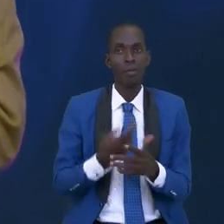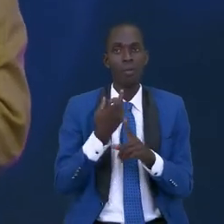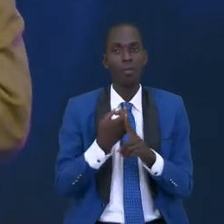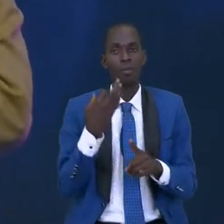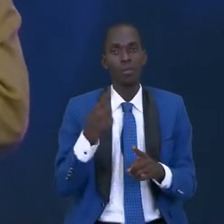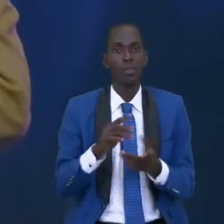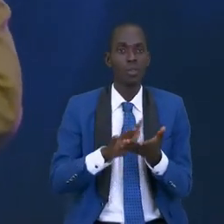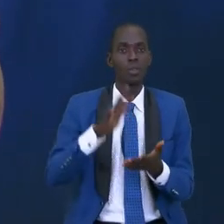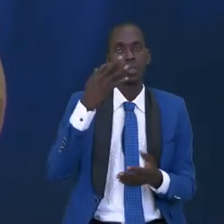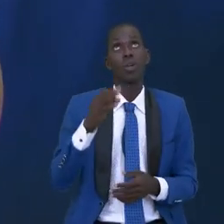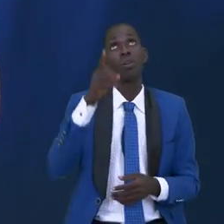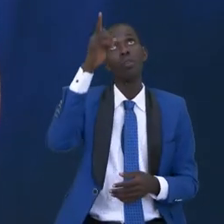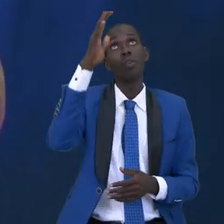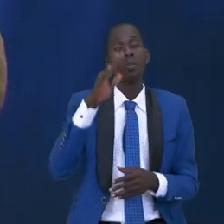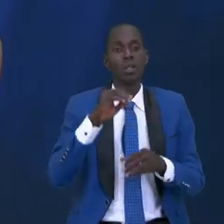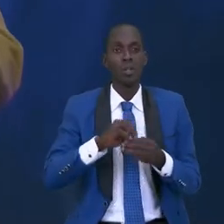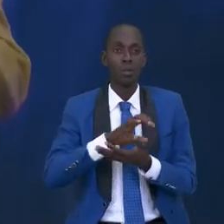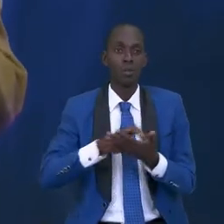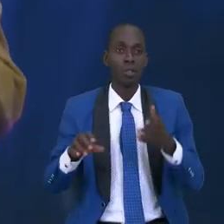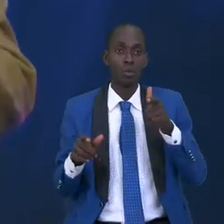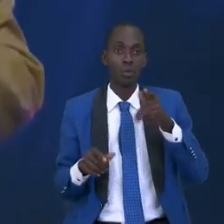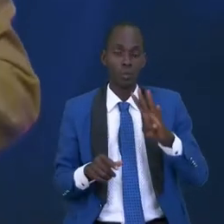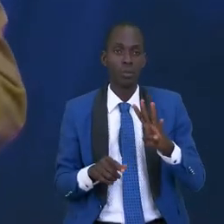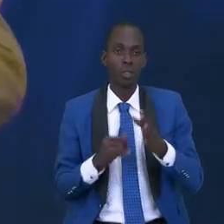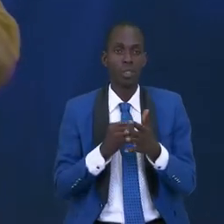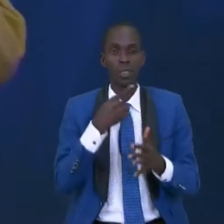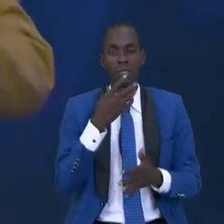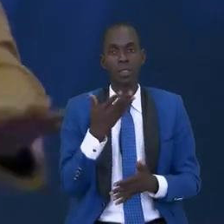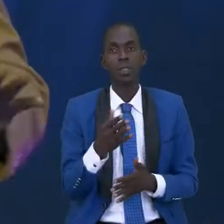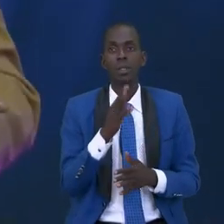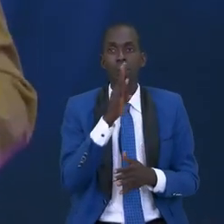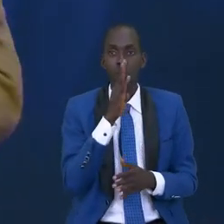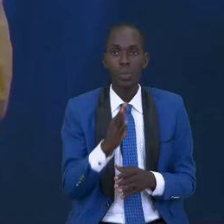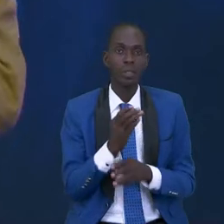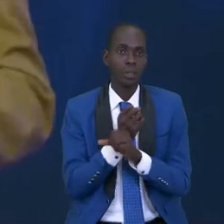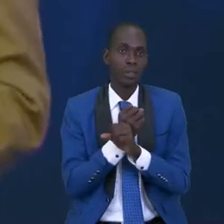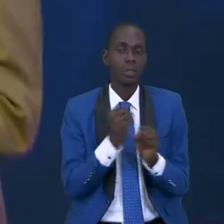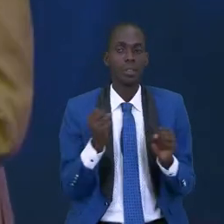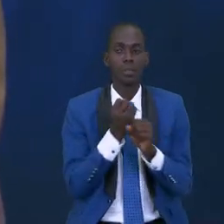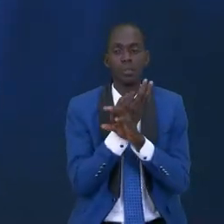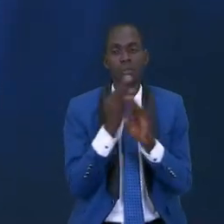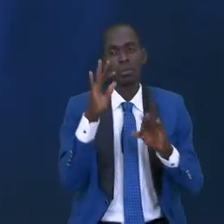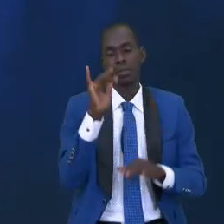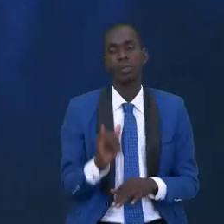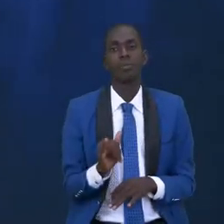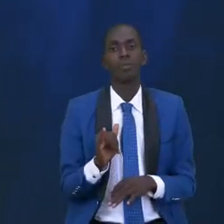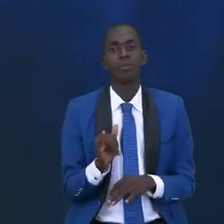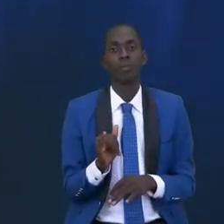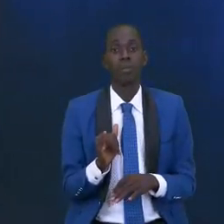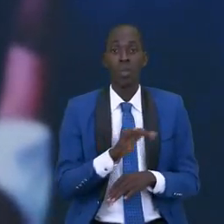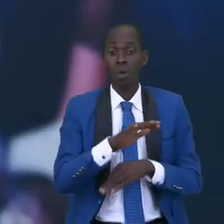glory of God. Verse 24, it says, being justified freely.